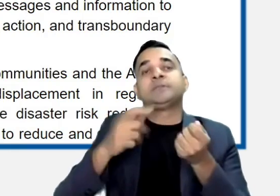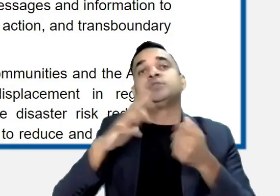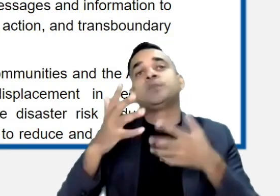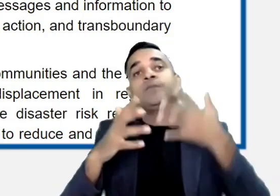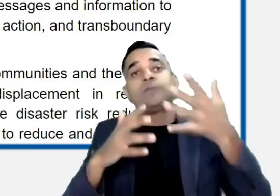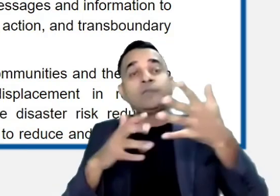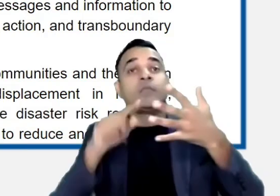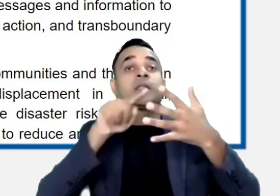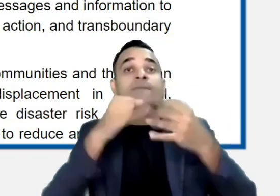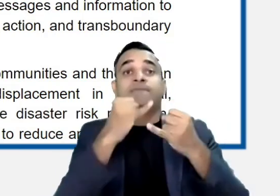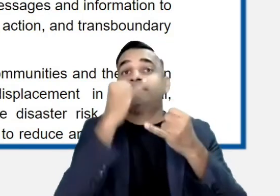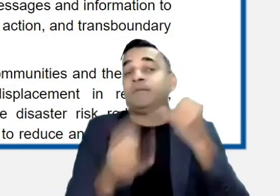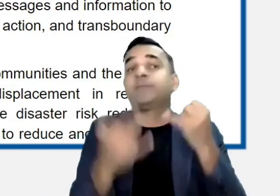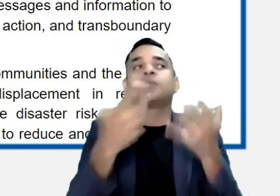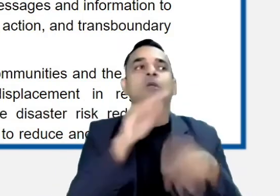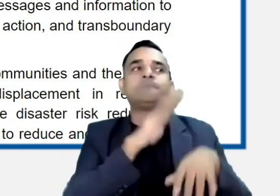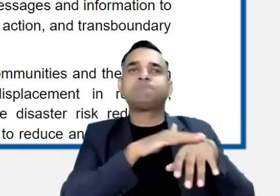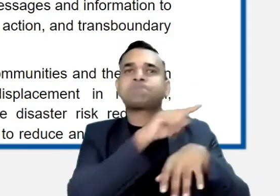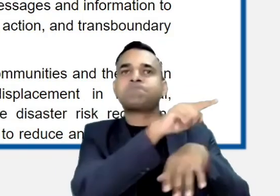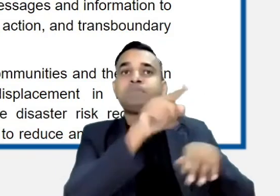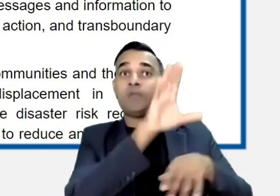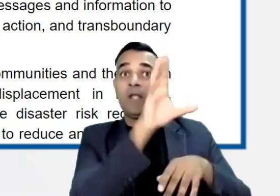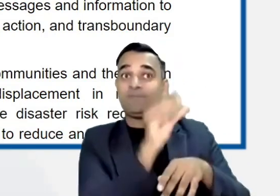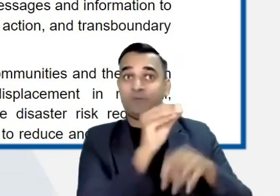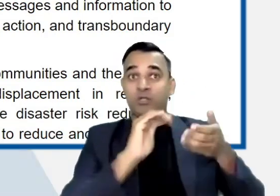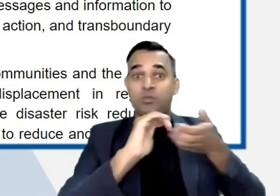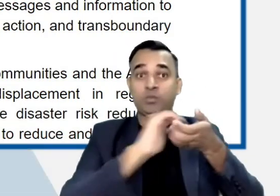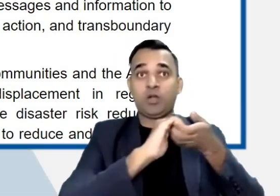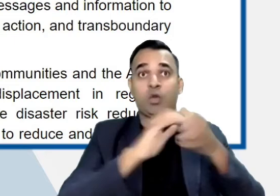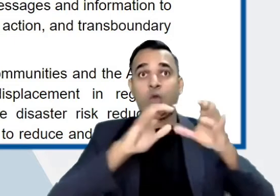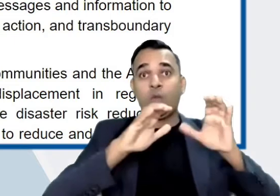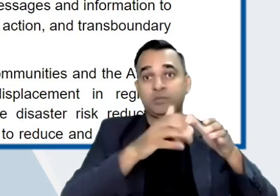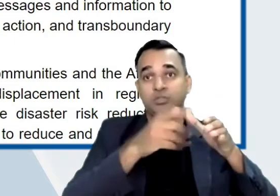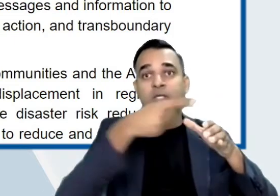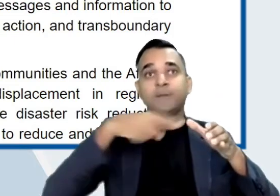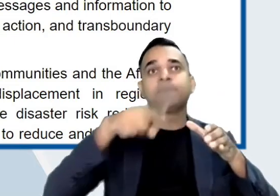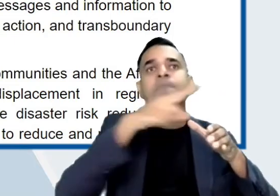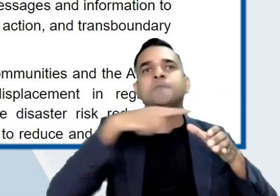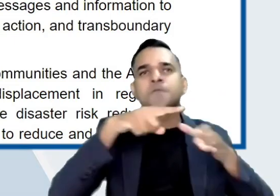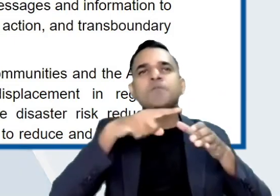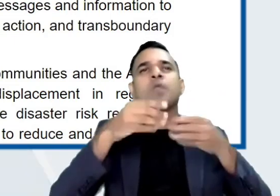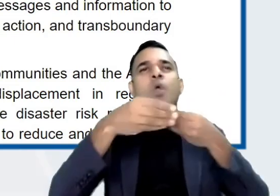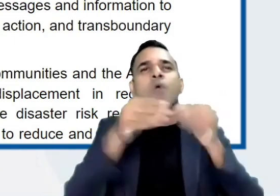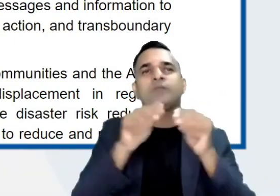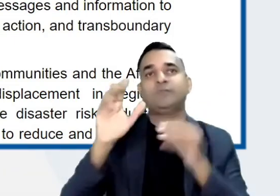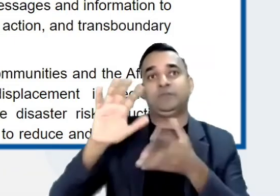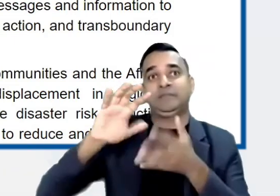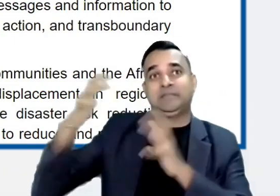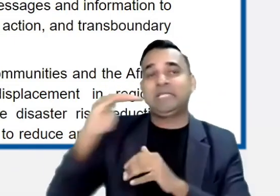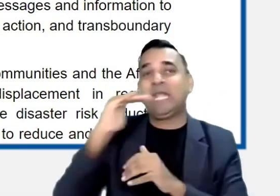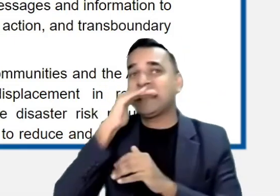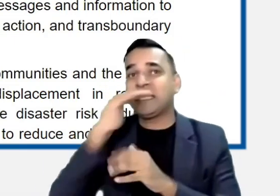development partners to continue to strengthen their support to member states and regional economic communities through the provision of